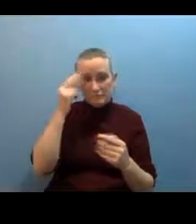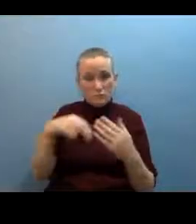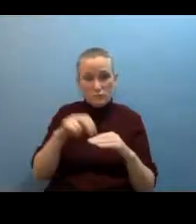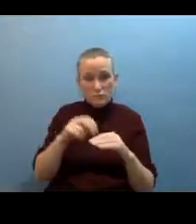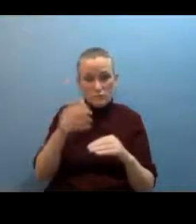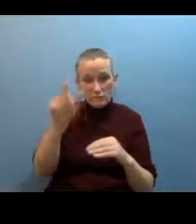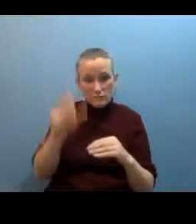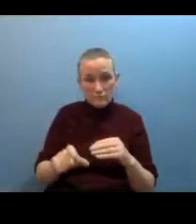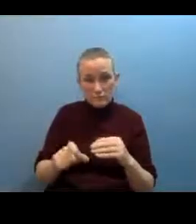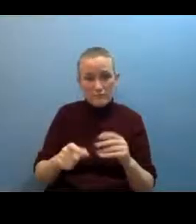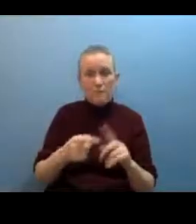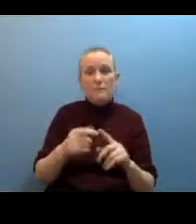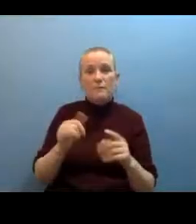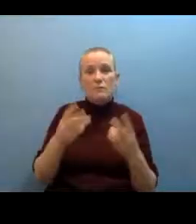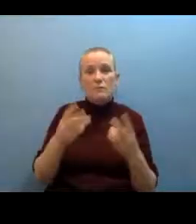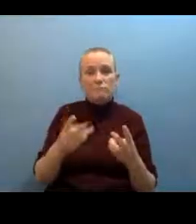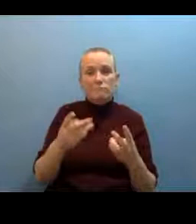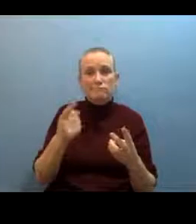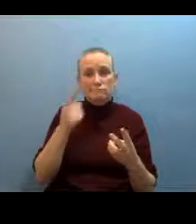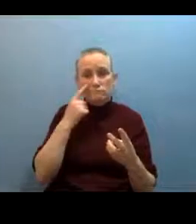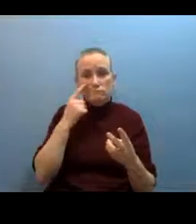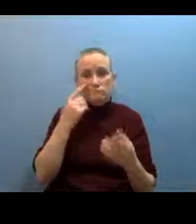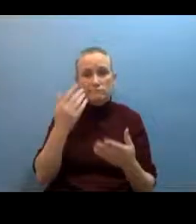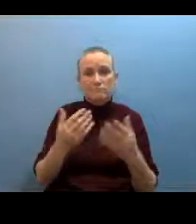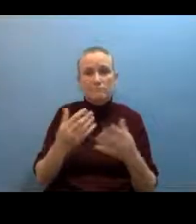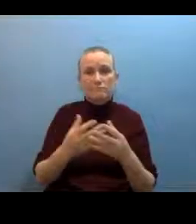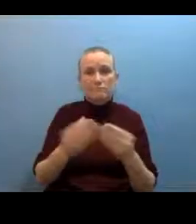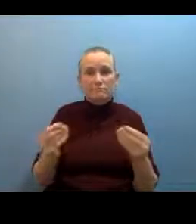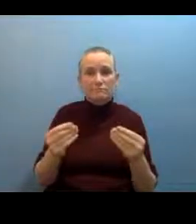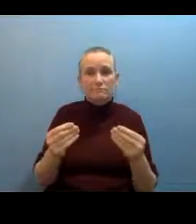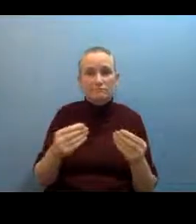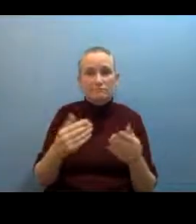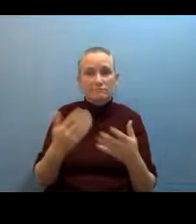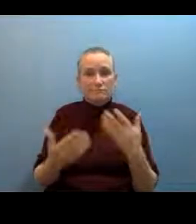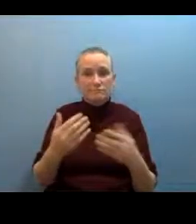bit more with them as to how we can address what's going on.